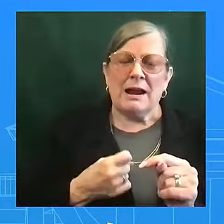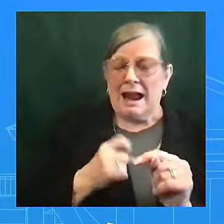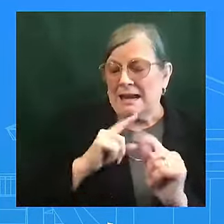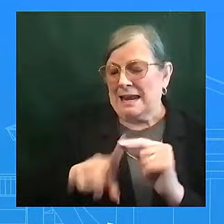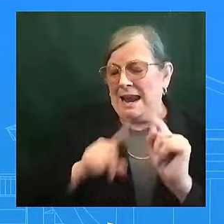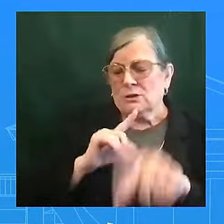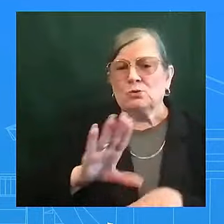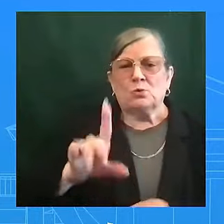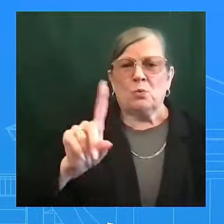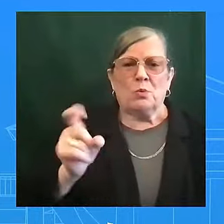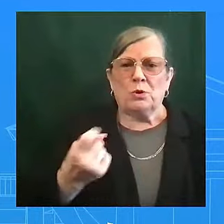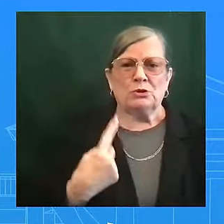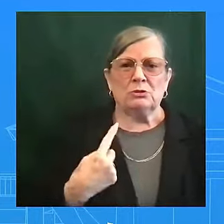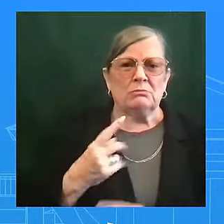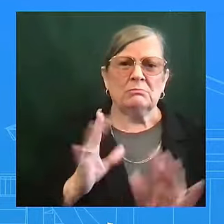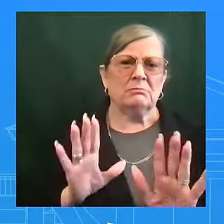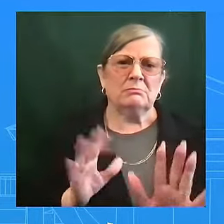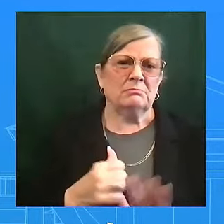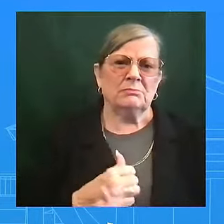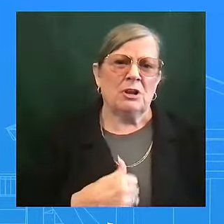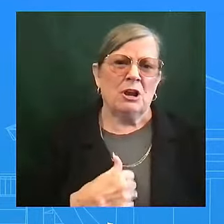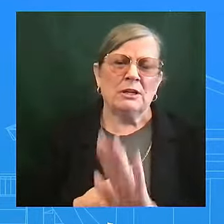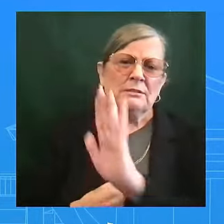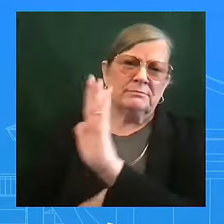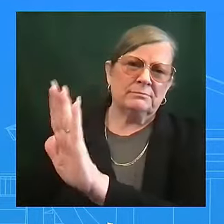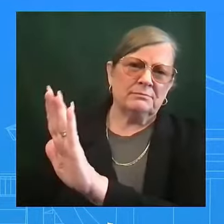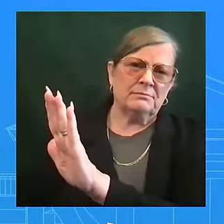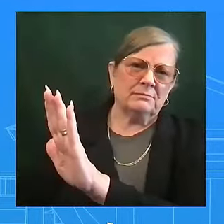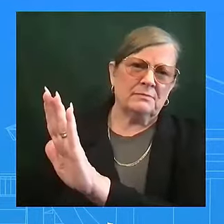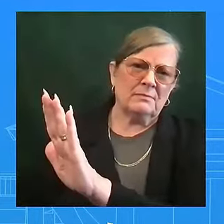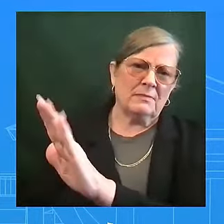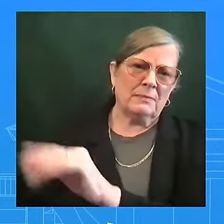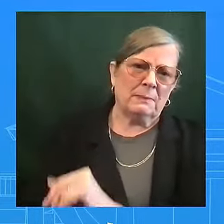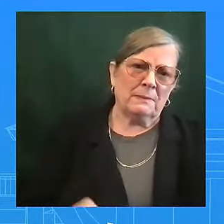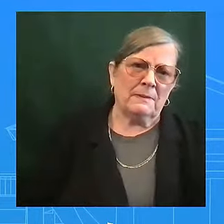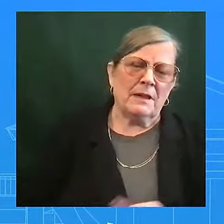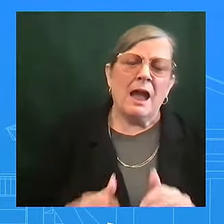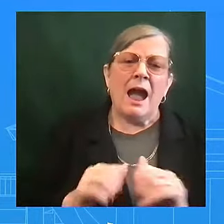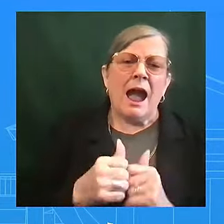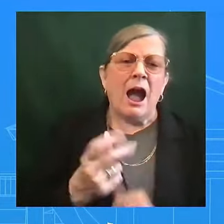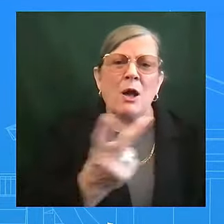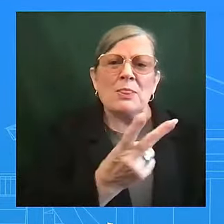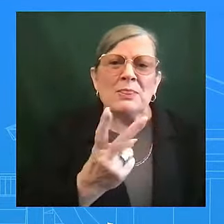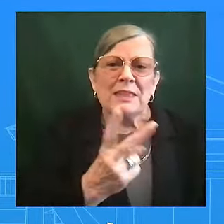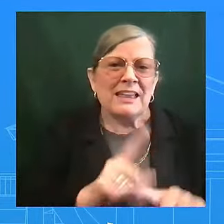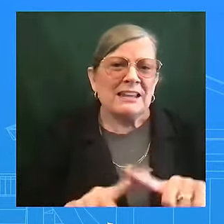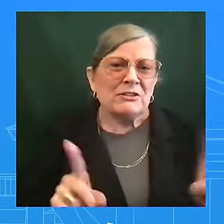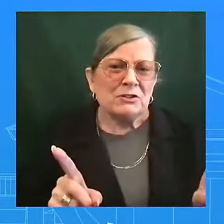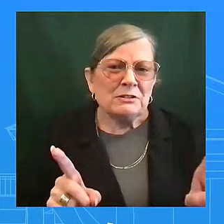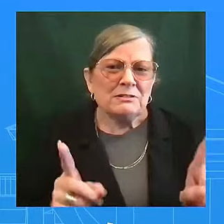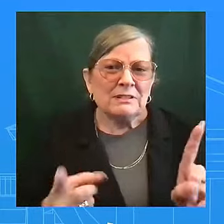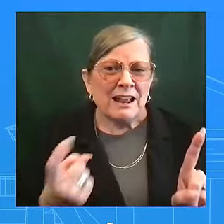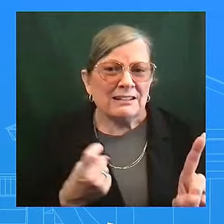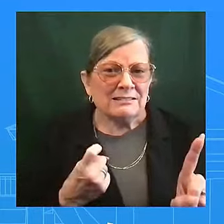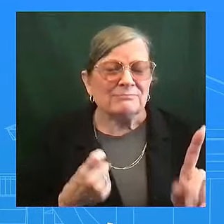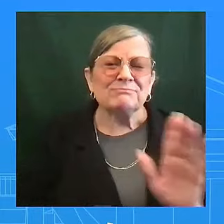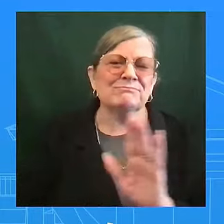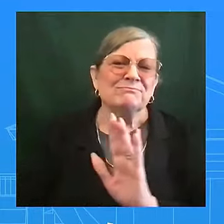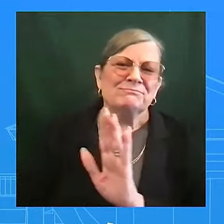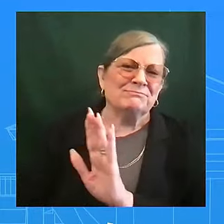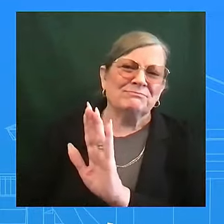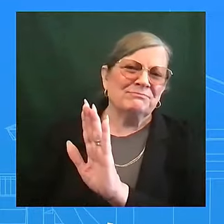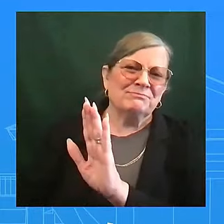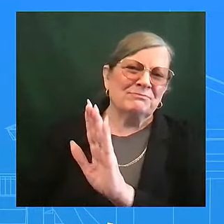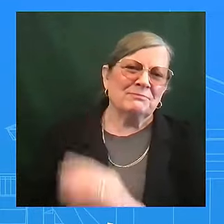about contrast, and I just laid it out. Thank you. I appreciate that. Does President Biden define Vice President Harris as